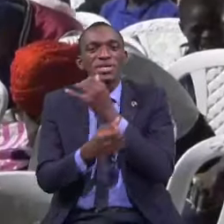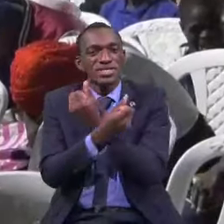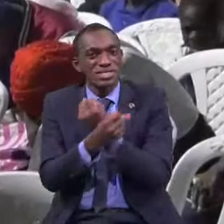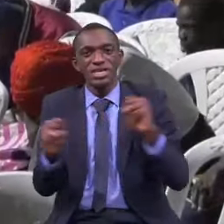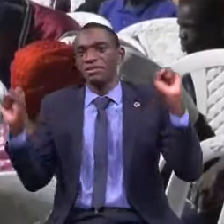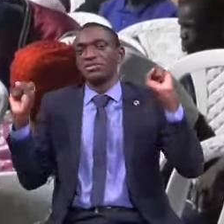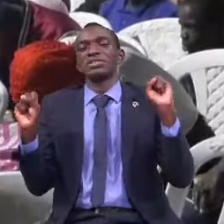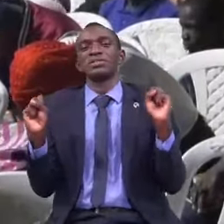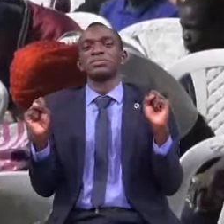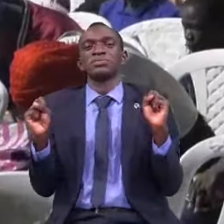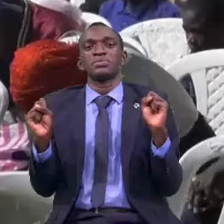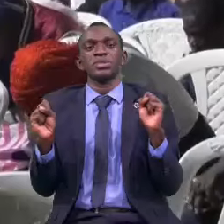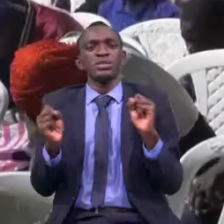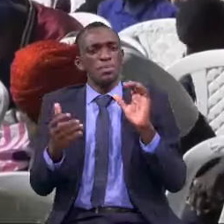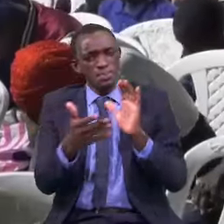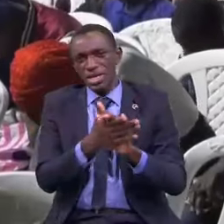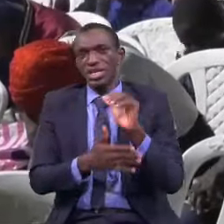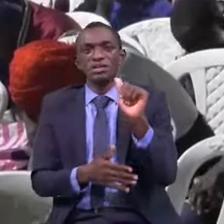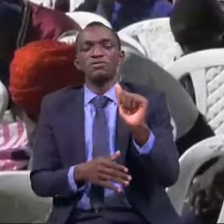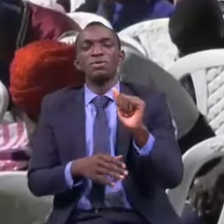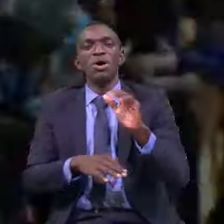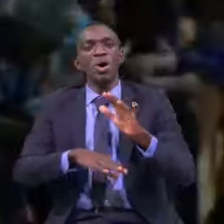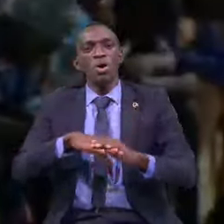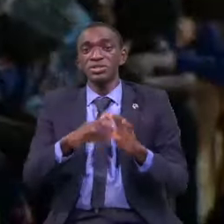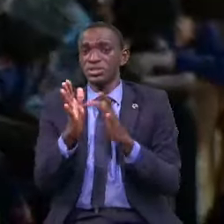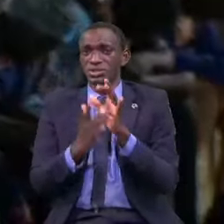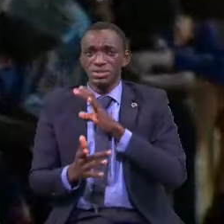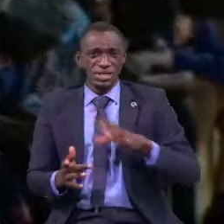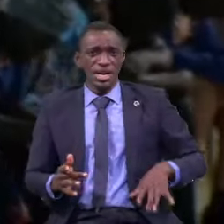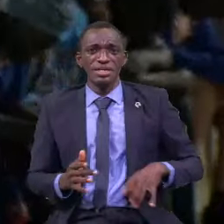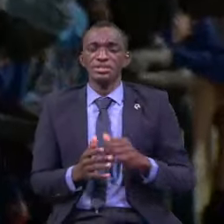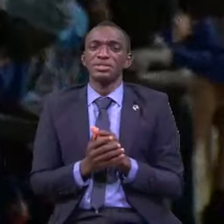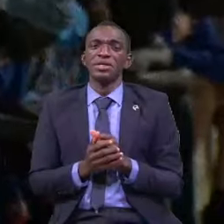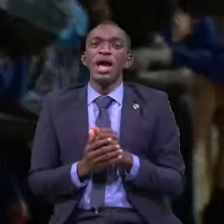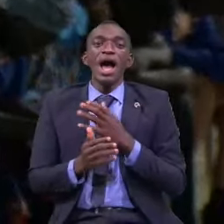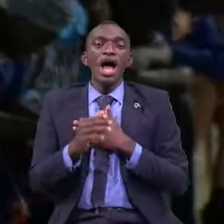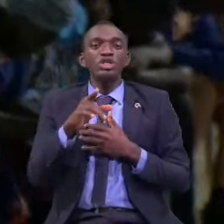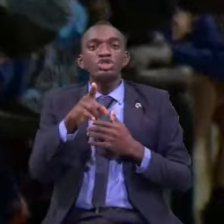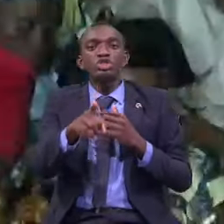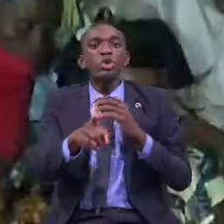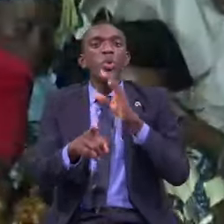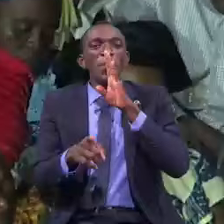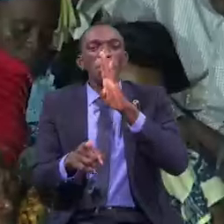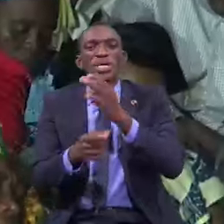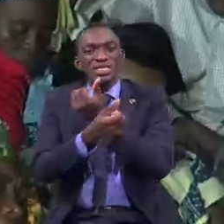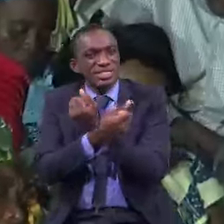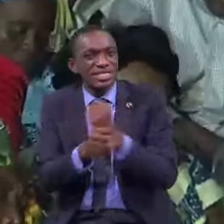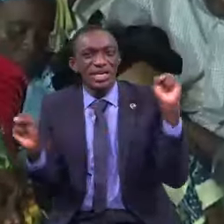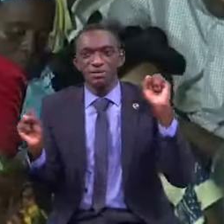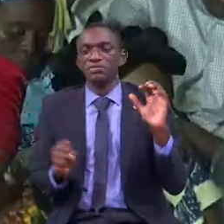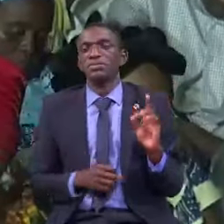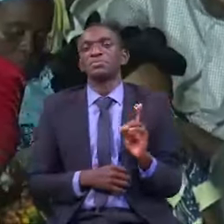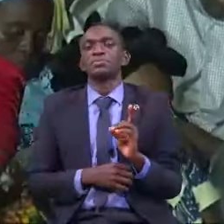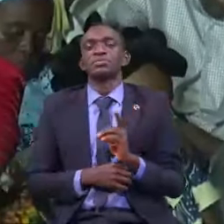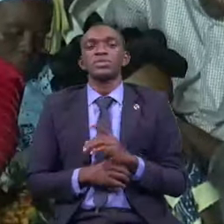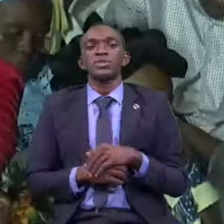saved. Believe on the Lord Jesus Christ and you will be saved.